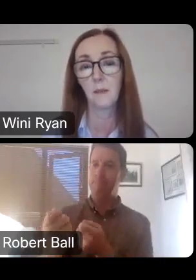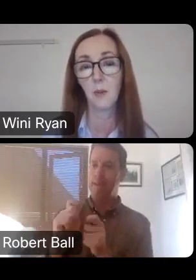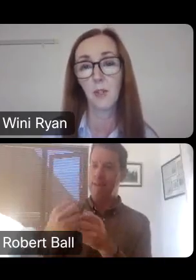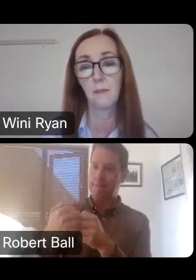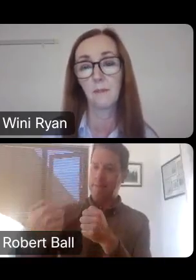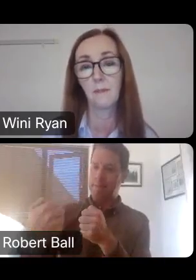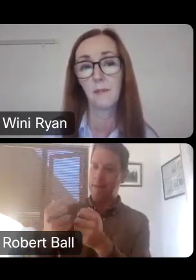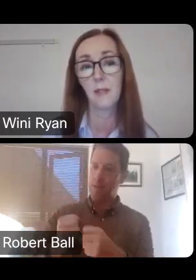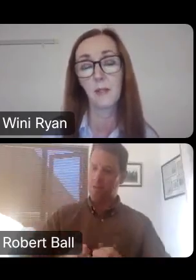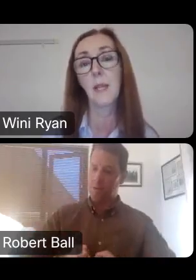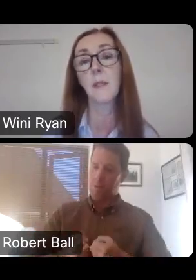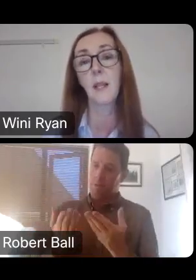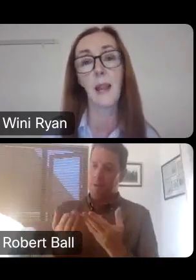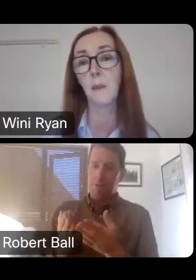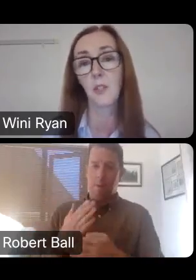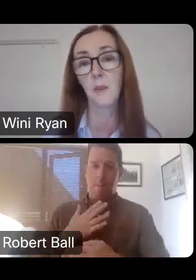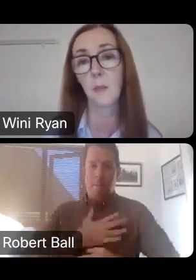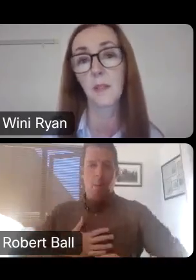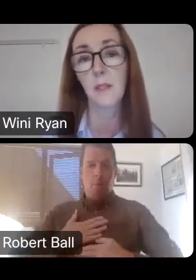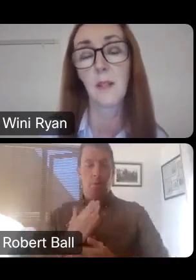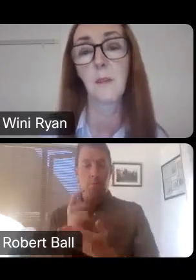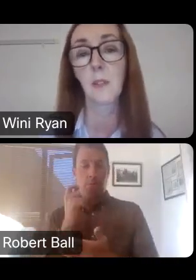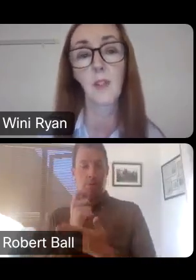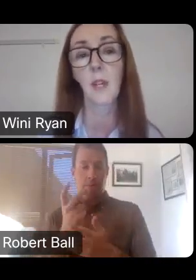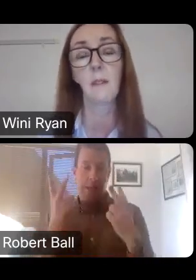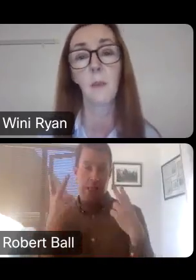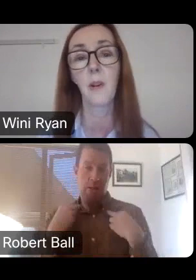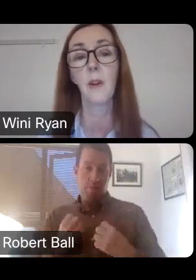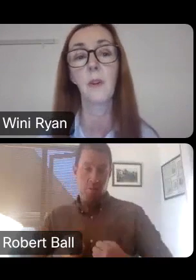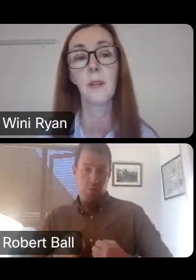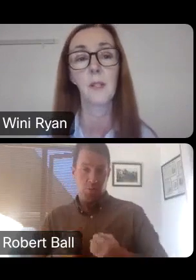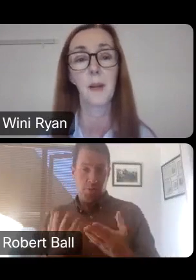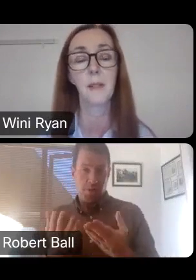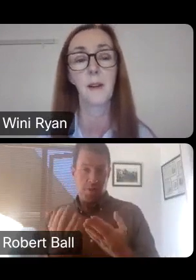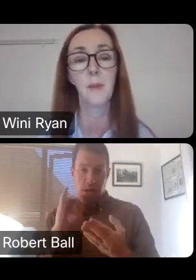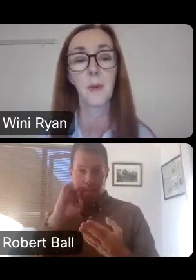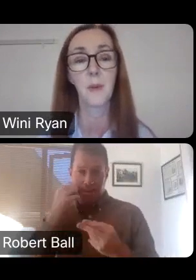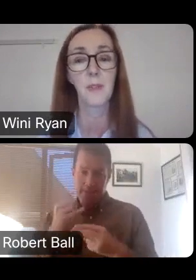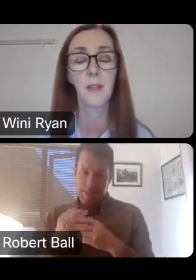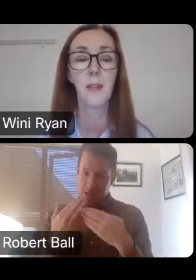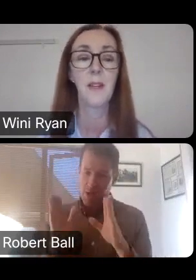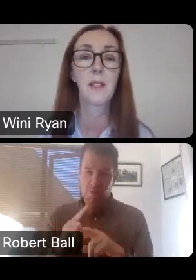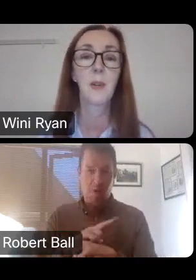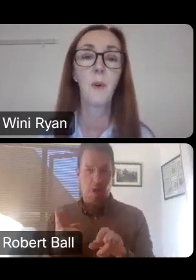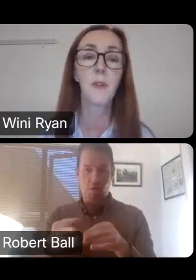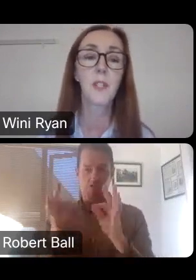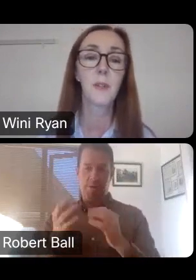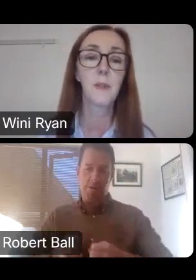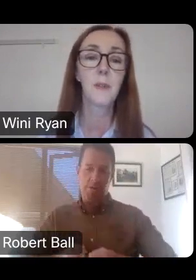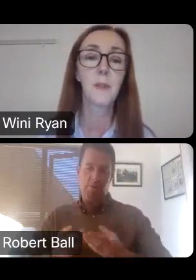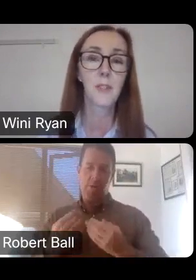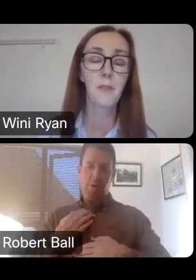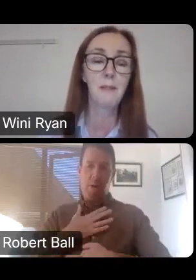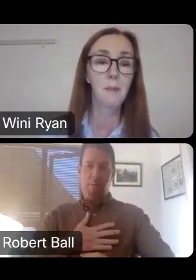this emotion. And sometimes the language to express it, because in general, we're not good at expressing our emotions. So over to